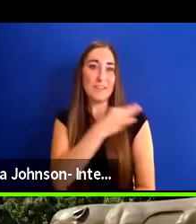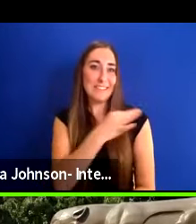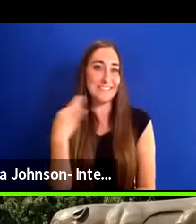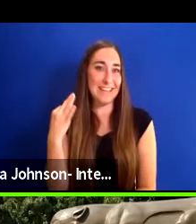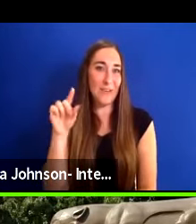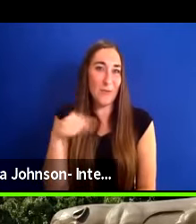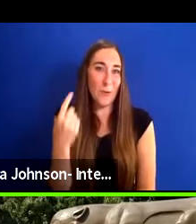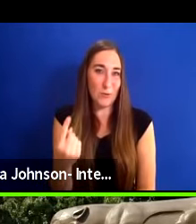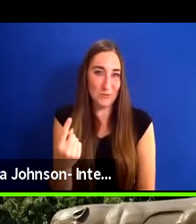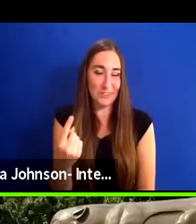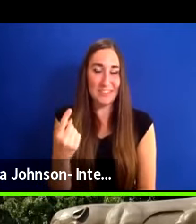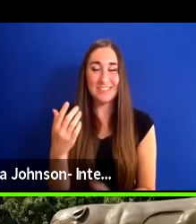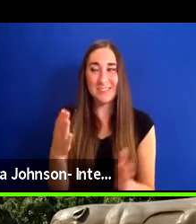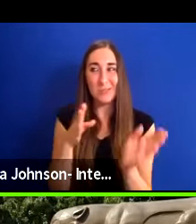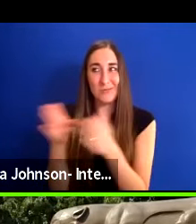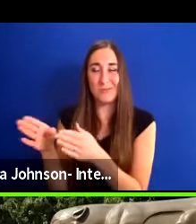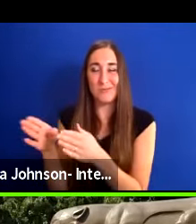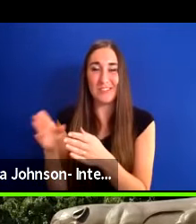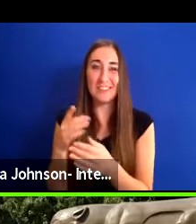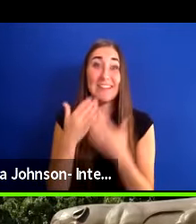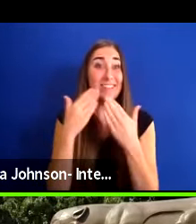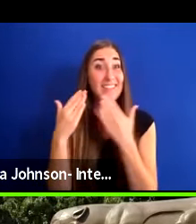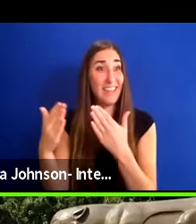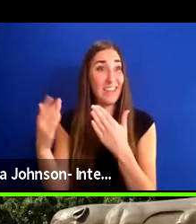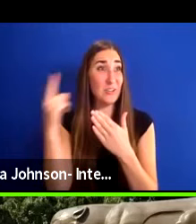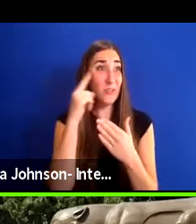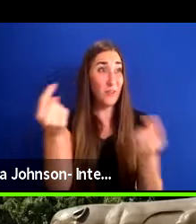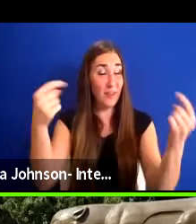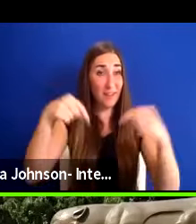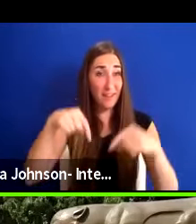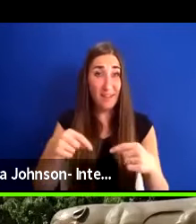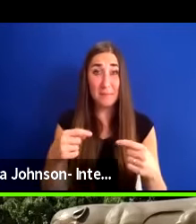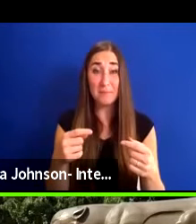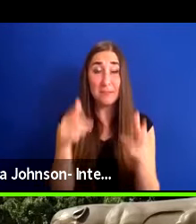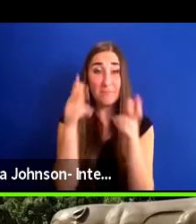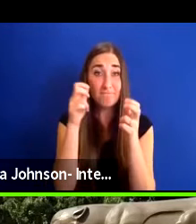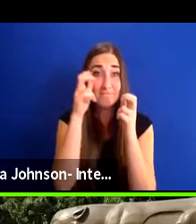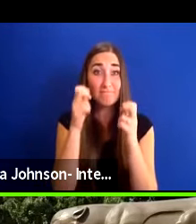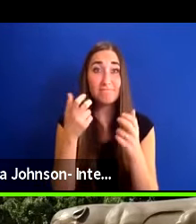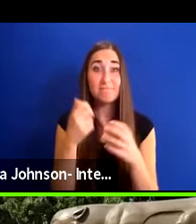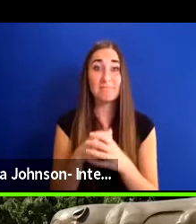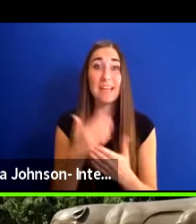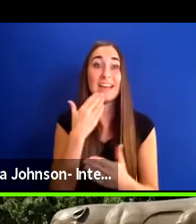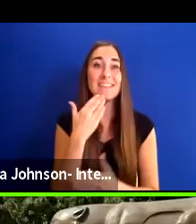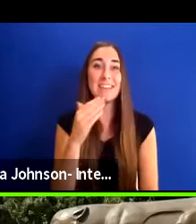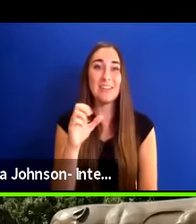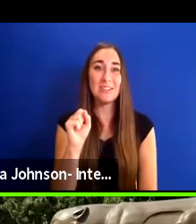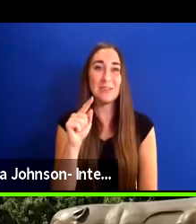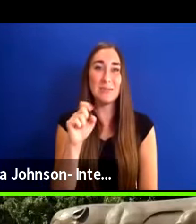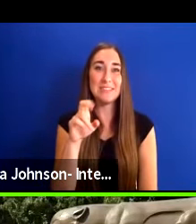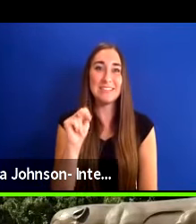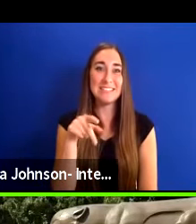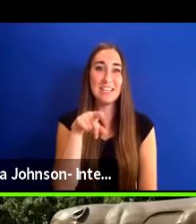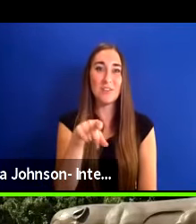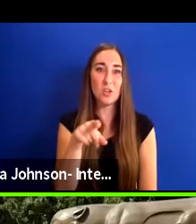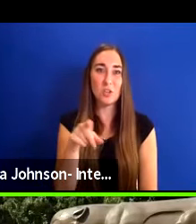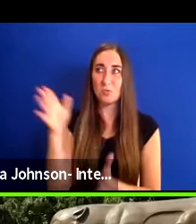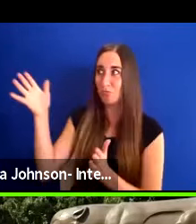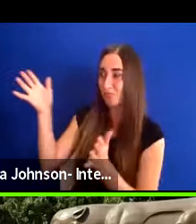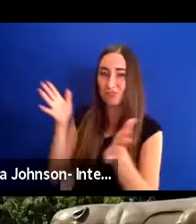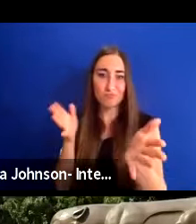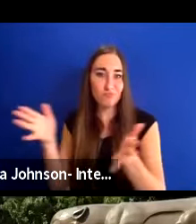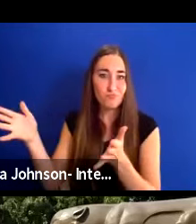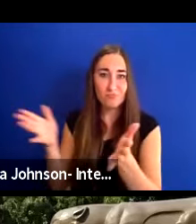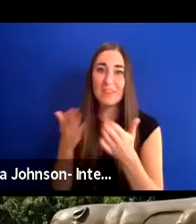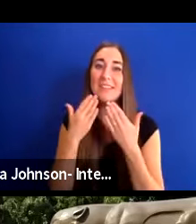off and move into that particular venue. But thank you to everyone who's attended. And thank you, Stephen, for moderating again. We really appreciate that. Of